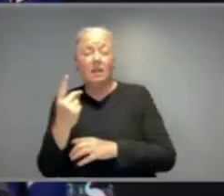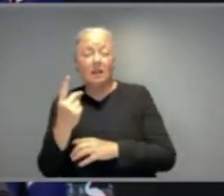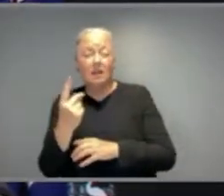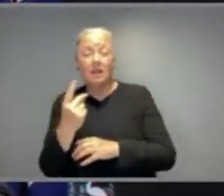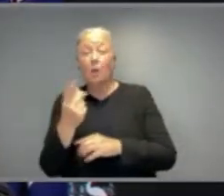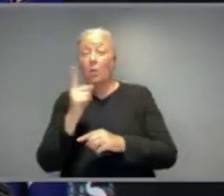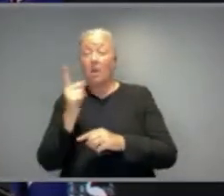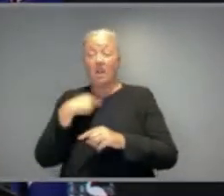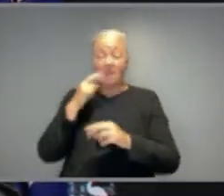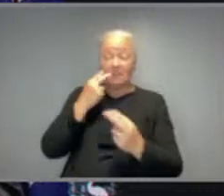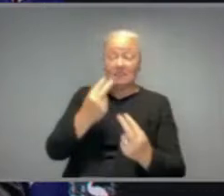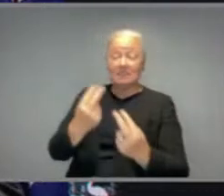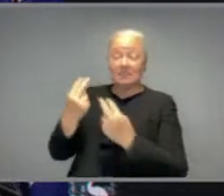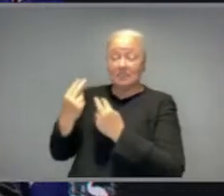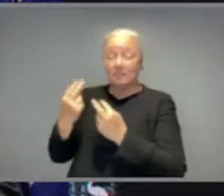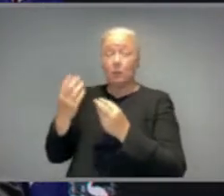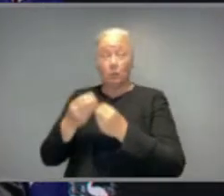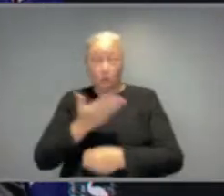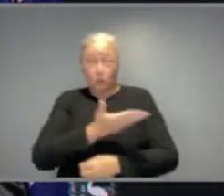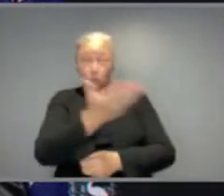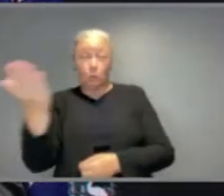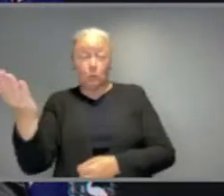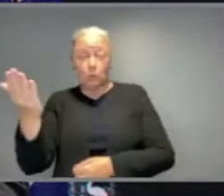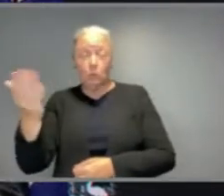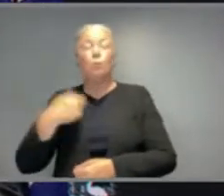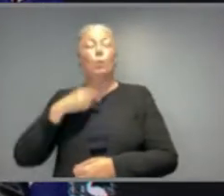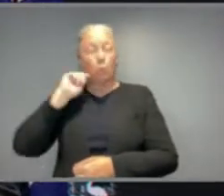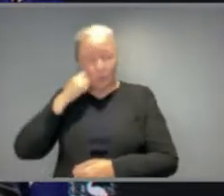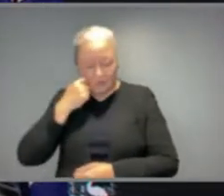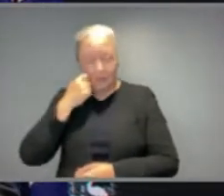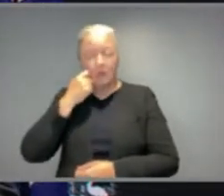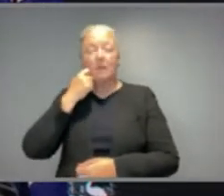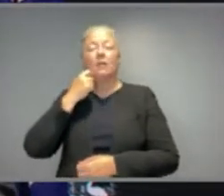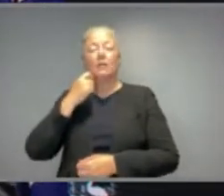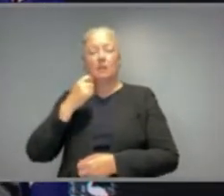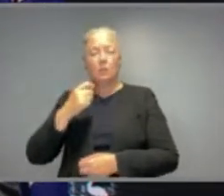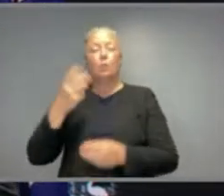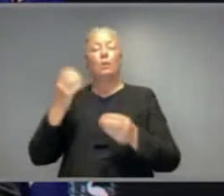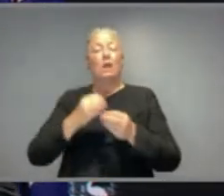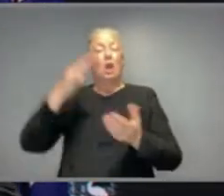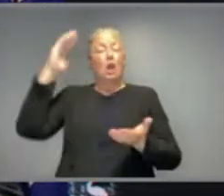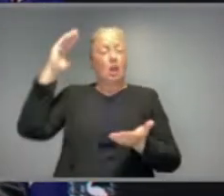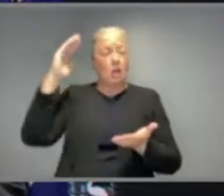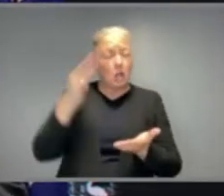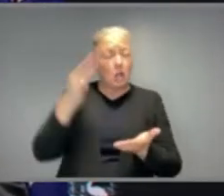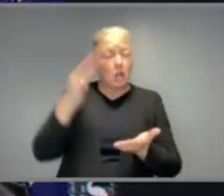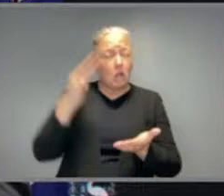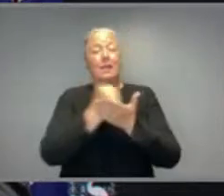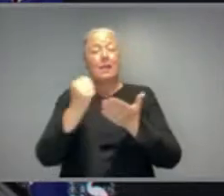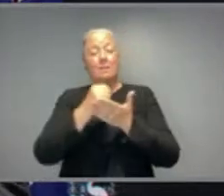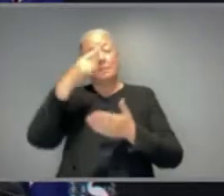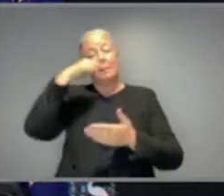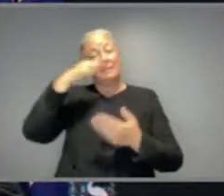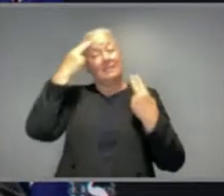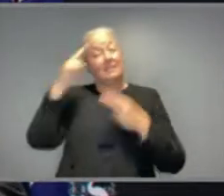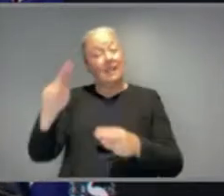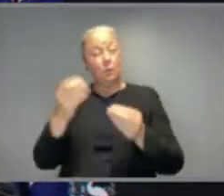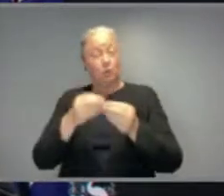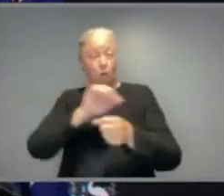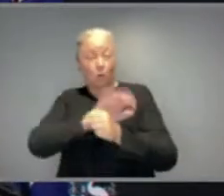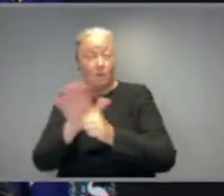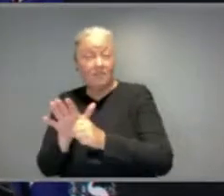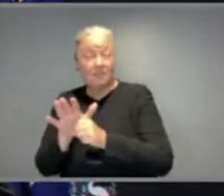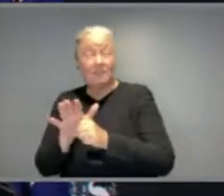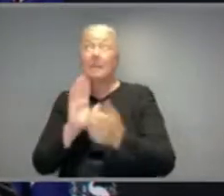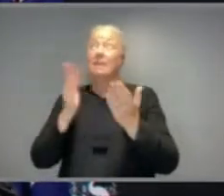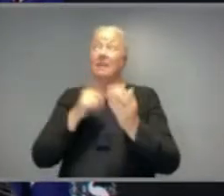go. And we're going to get there with one of the lowest death rates from COVID in the world, with one of the strongest economies